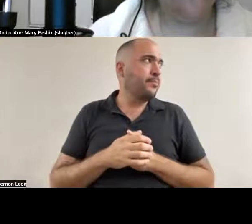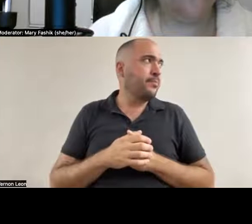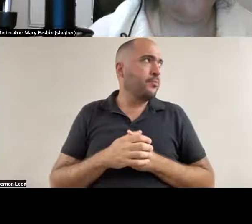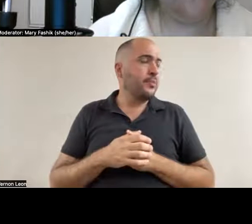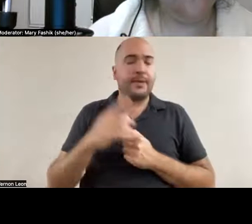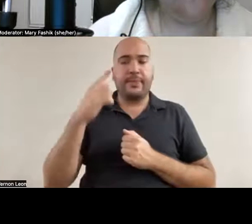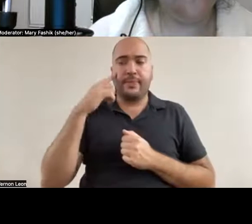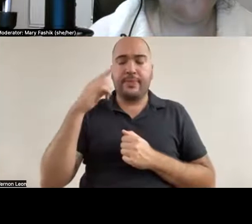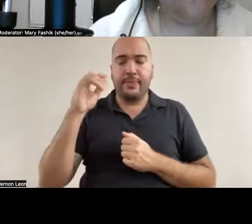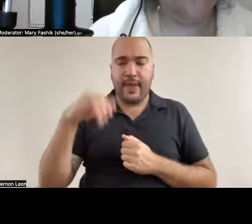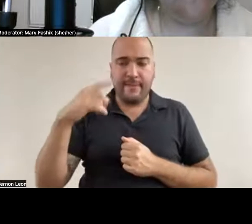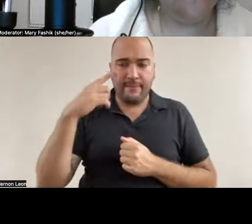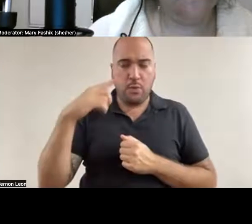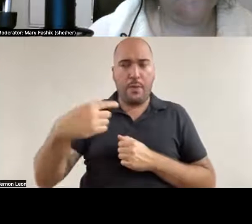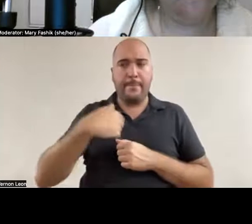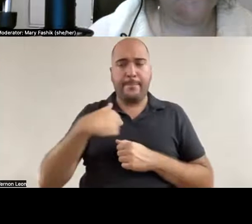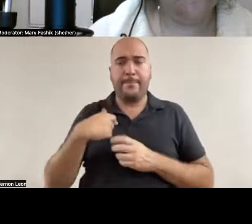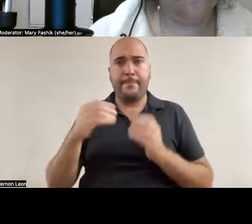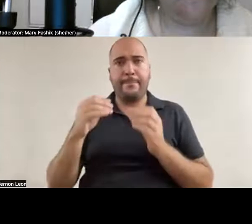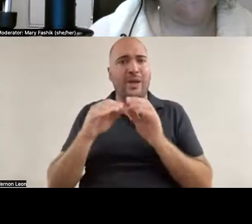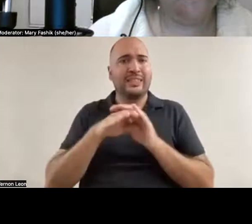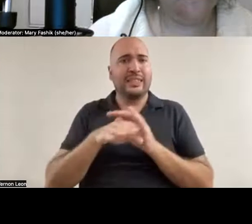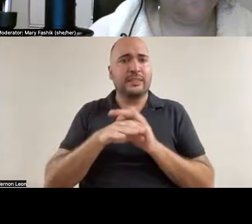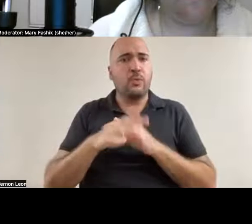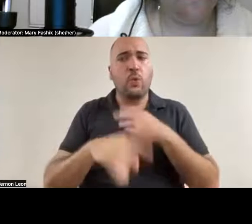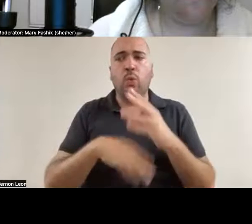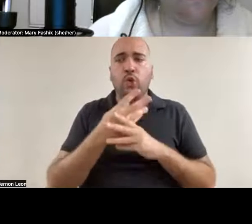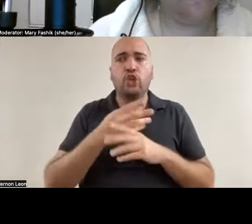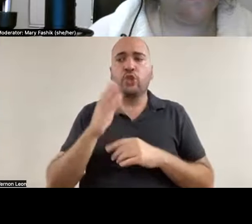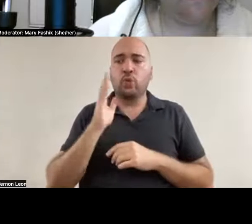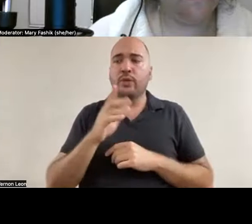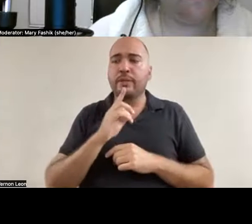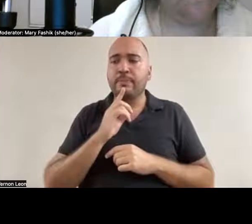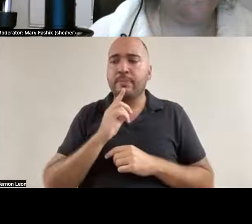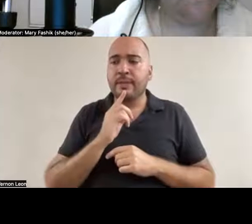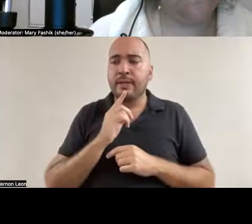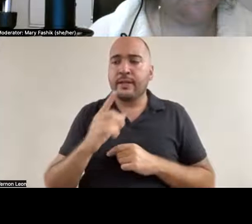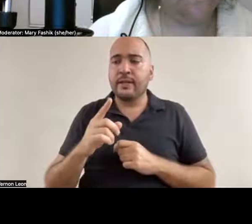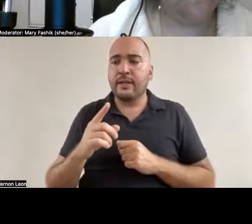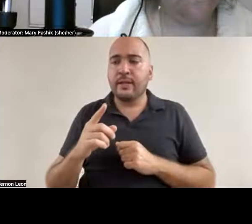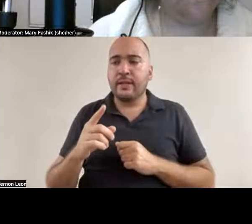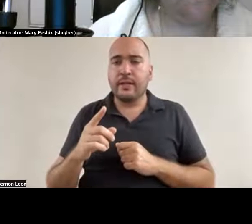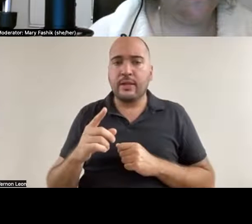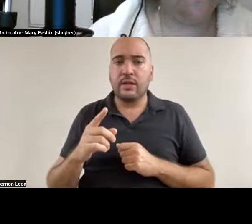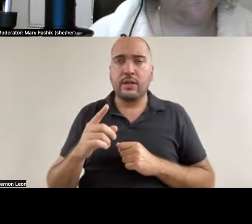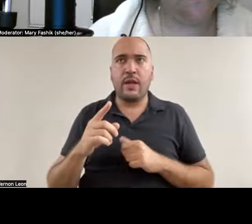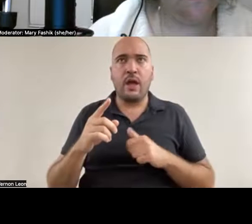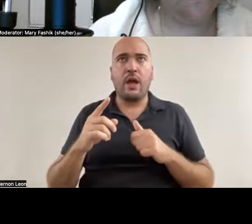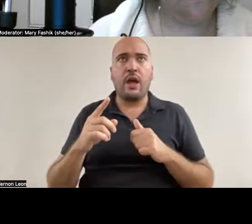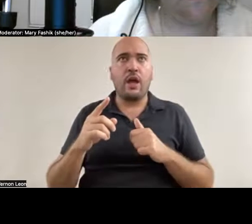for me, a more accessible world could be, thanks to innovation, could be a